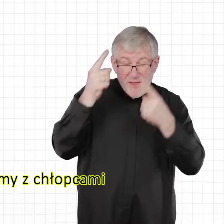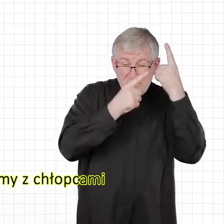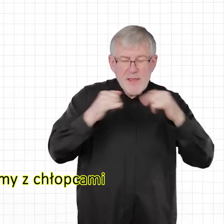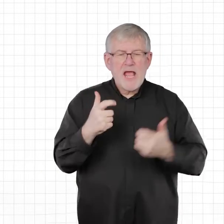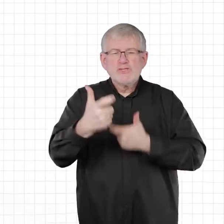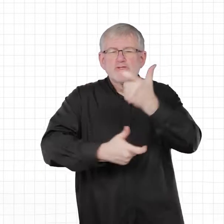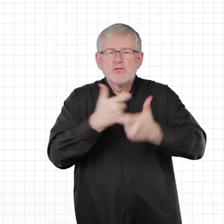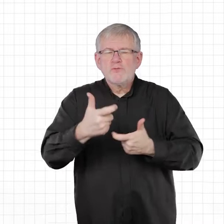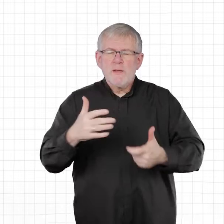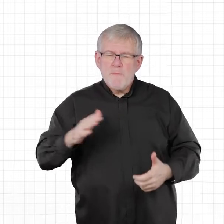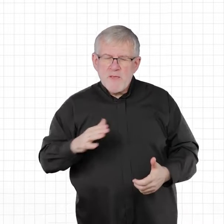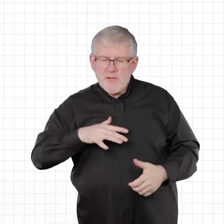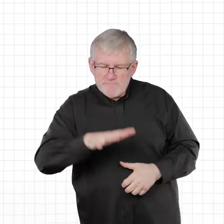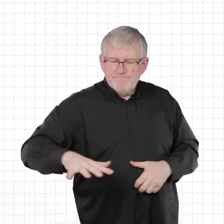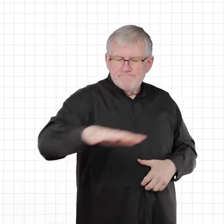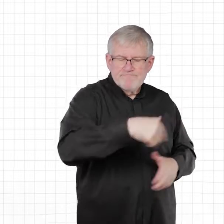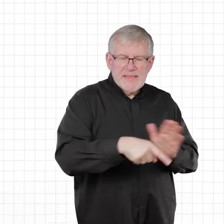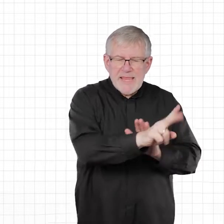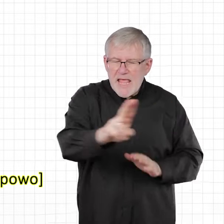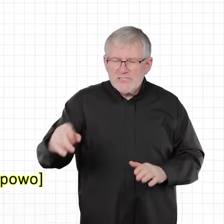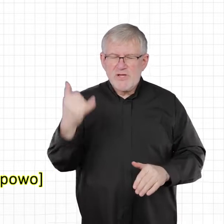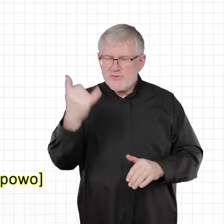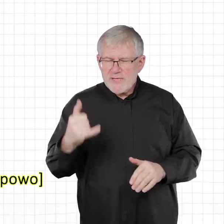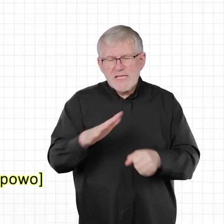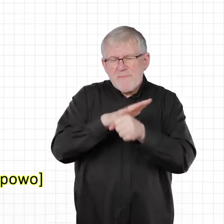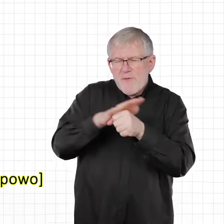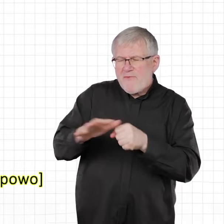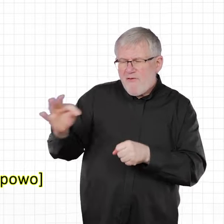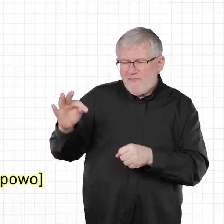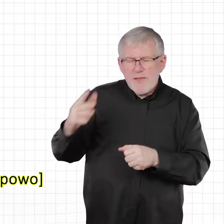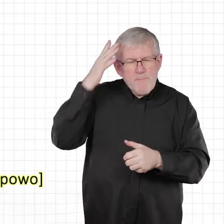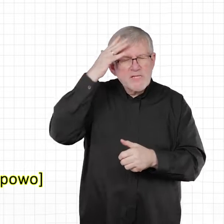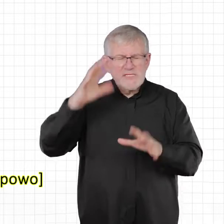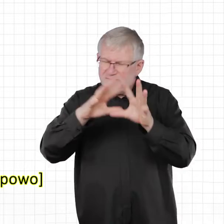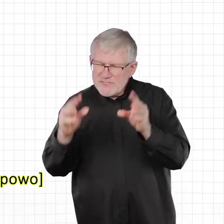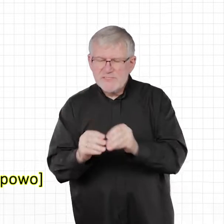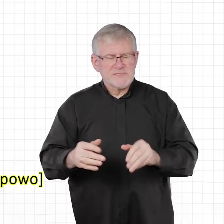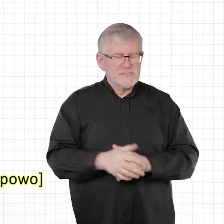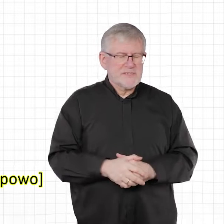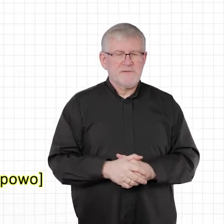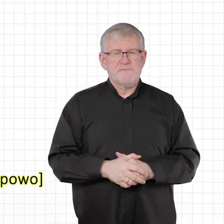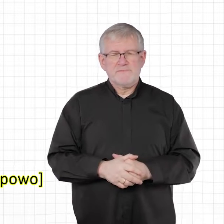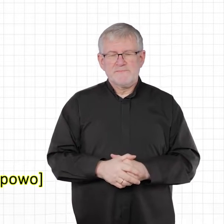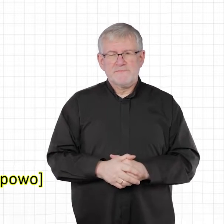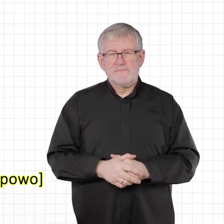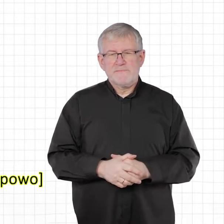their feelings. They teach them to be kind to one another. They train them in